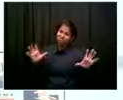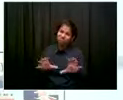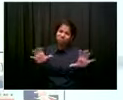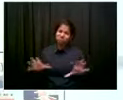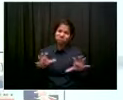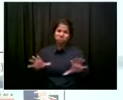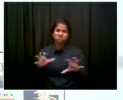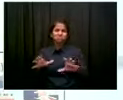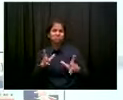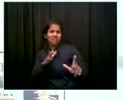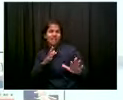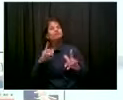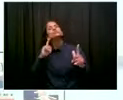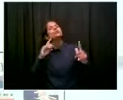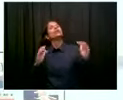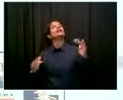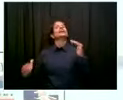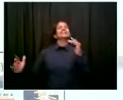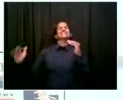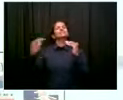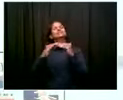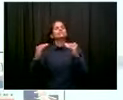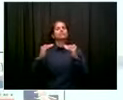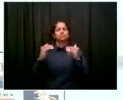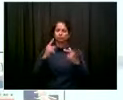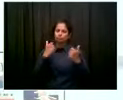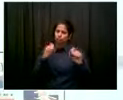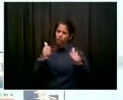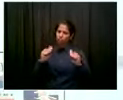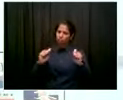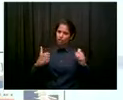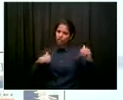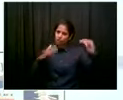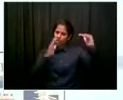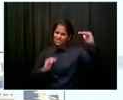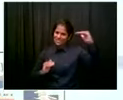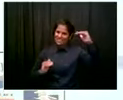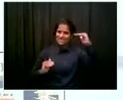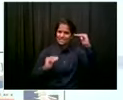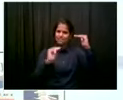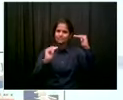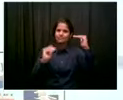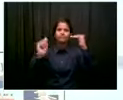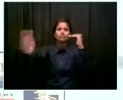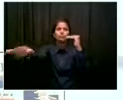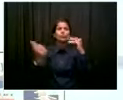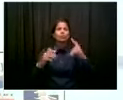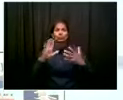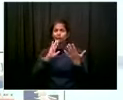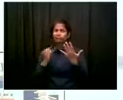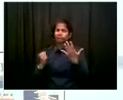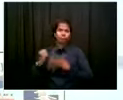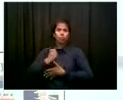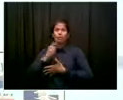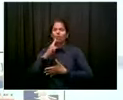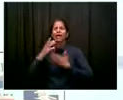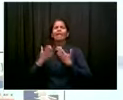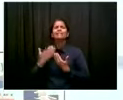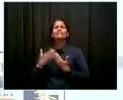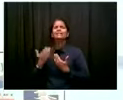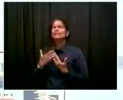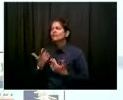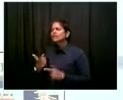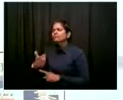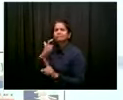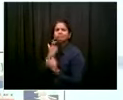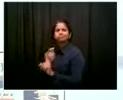campaign has revolved around convenience and conversations convenience in the sense of being ubiquitous as